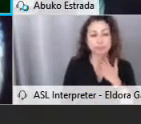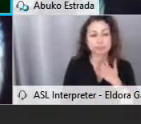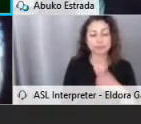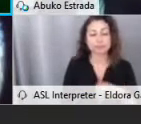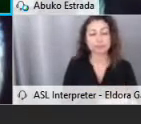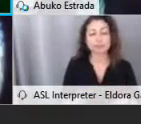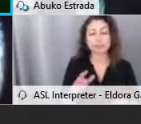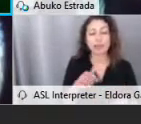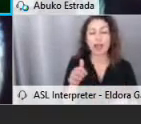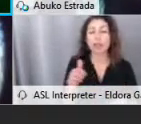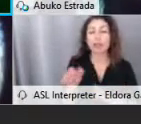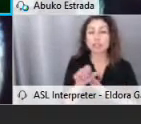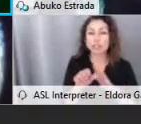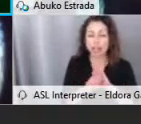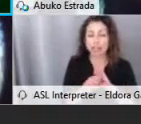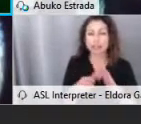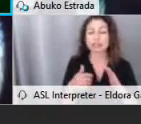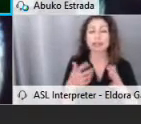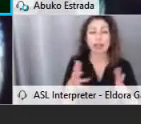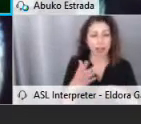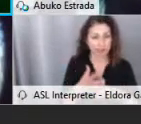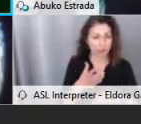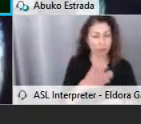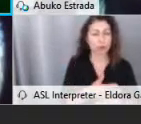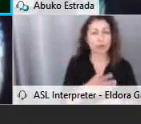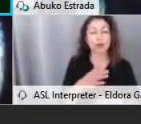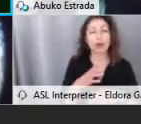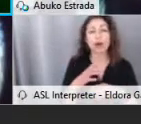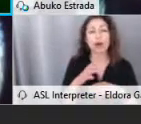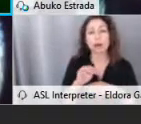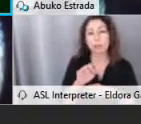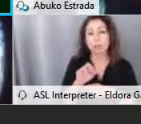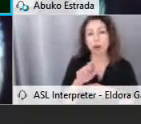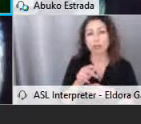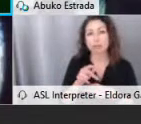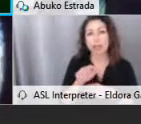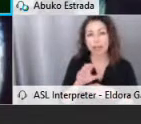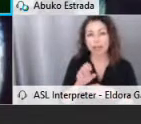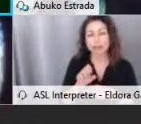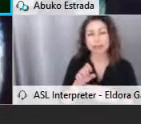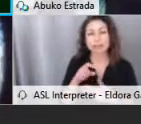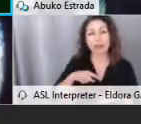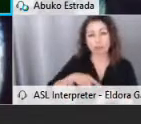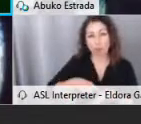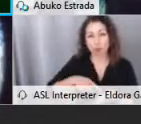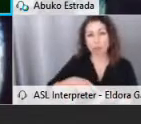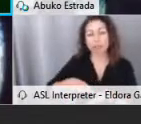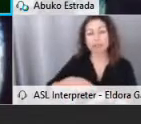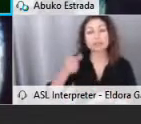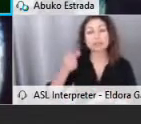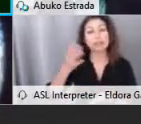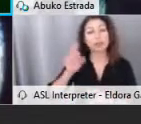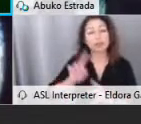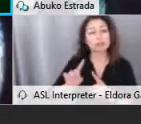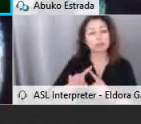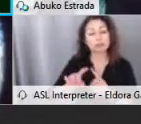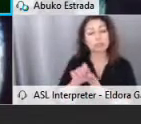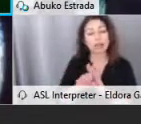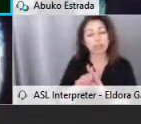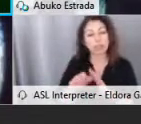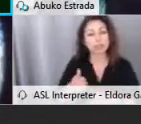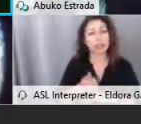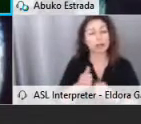So other states have improved marketplace affordability. Several states have